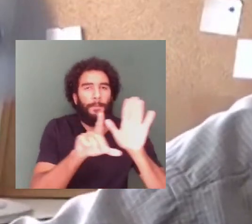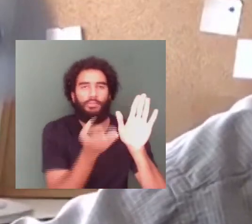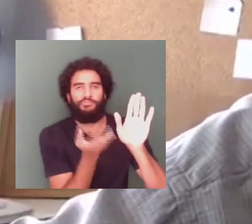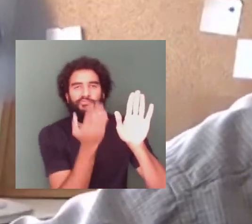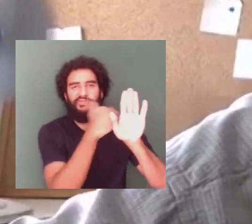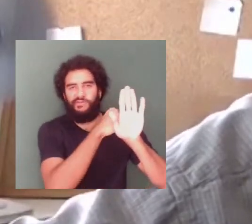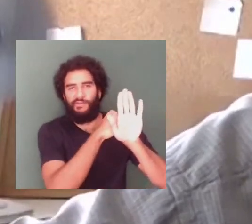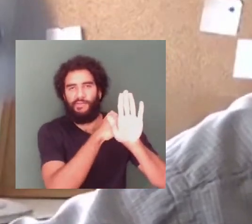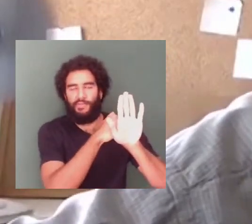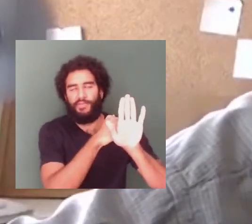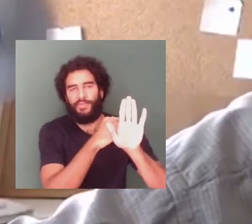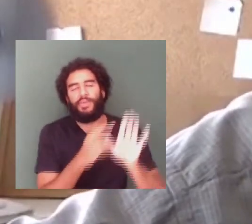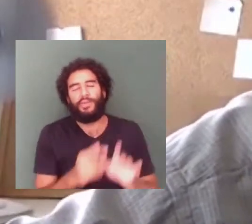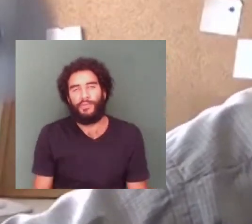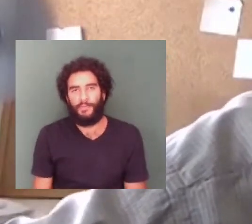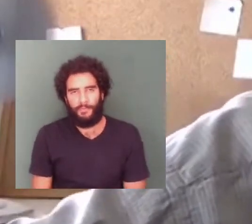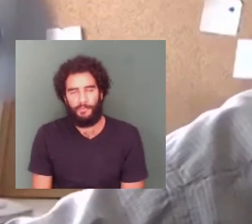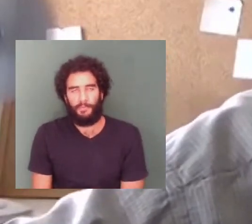And